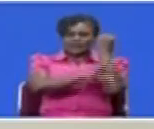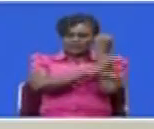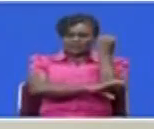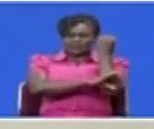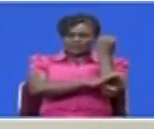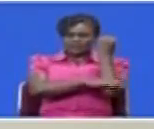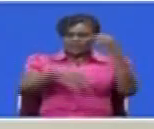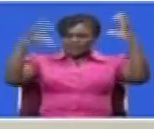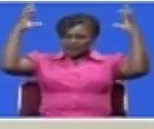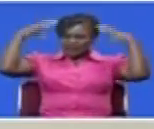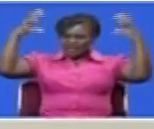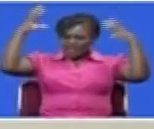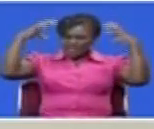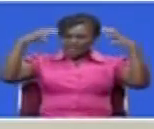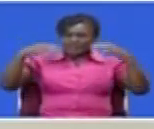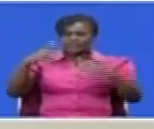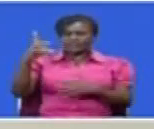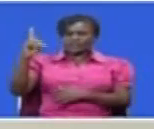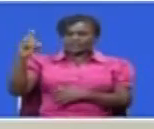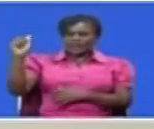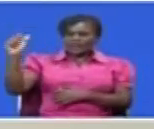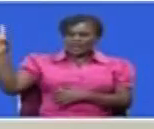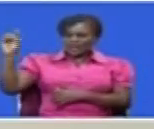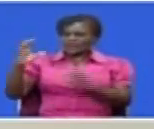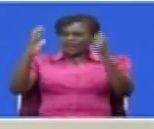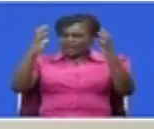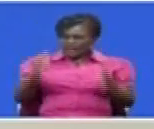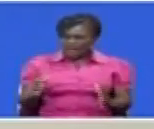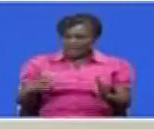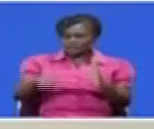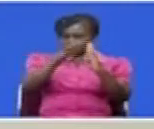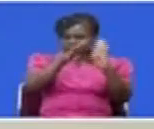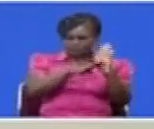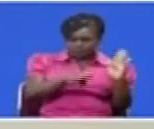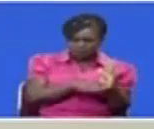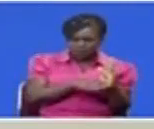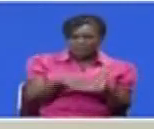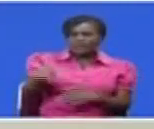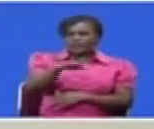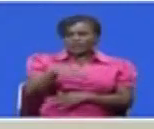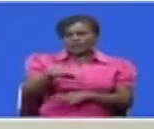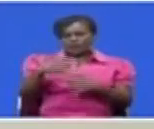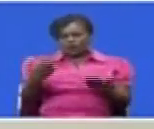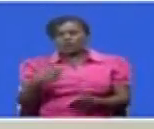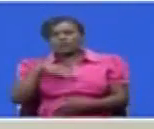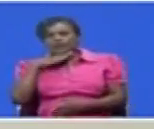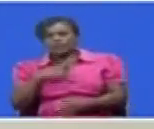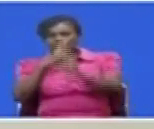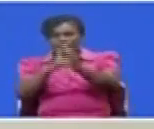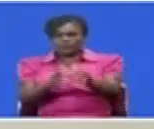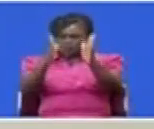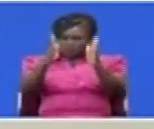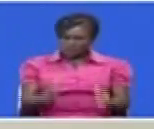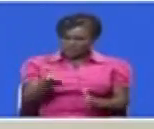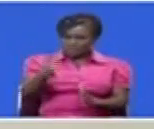Now, Mother Nature has taught the refugees at Dadaab a hard lesson. Conserve the environment or perish. But as Ian Wafula reports,